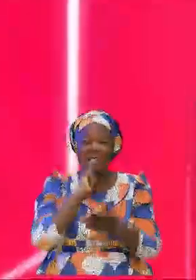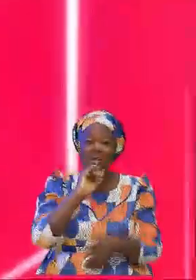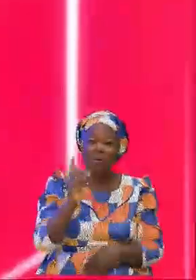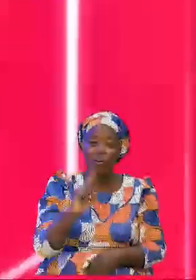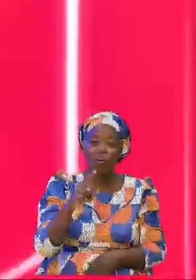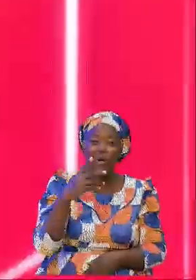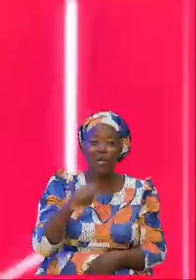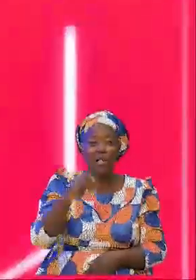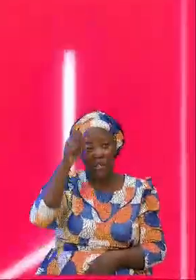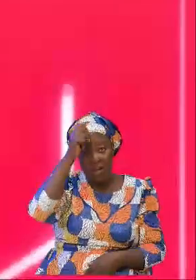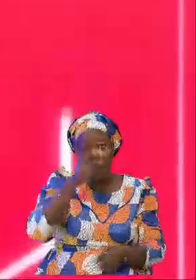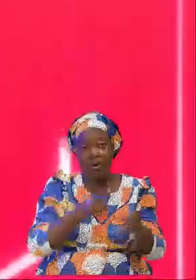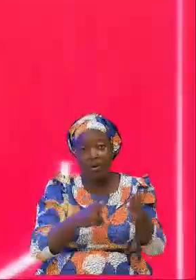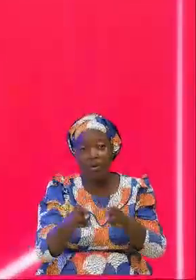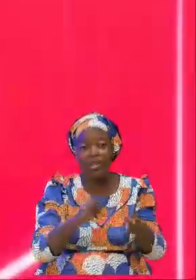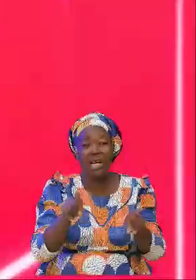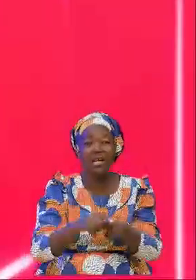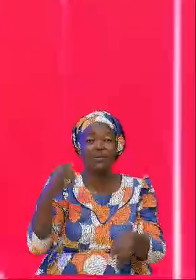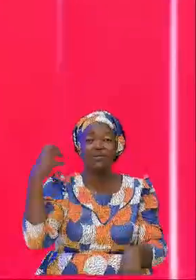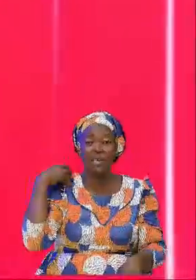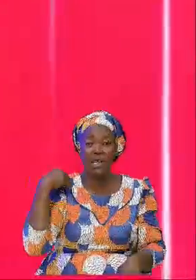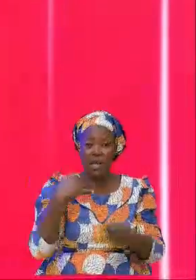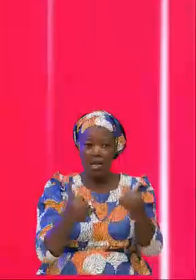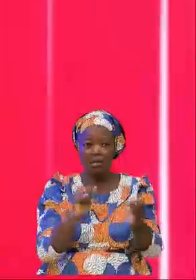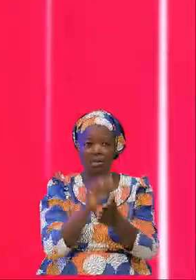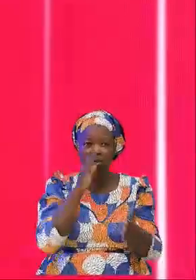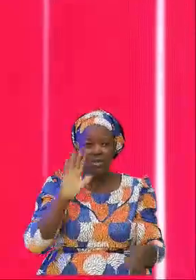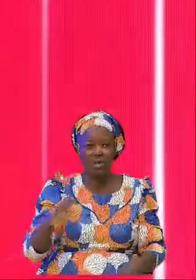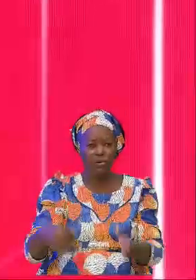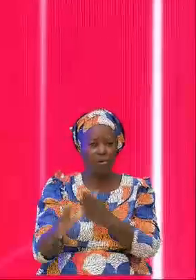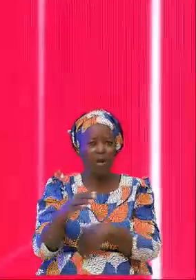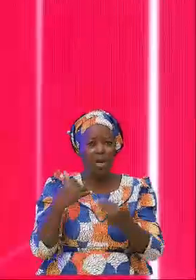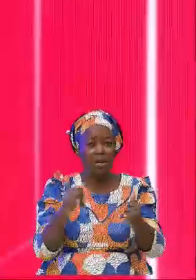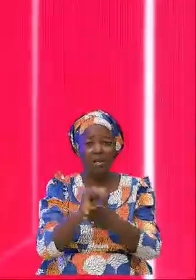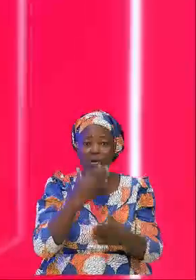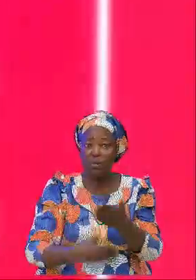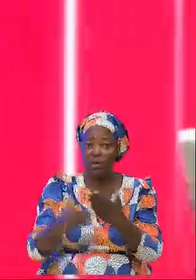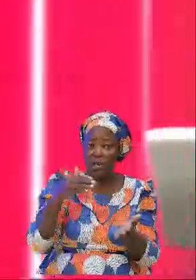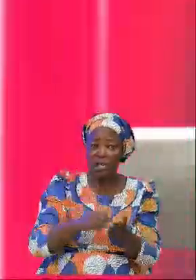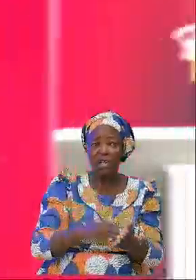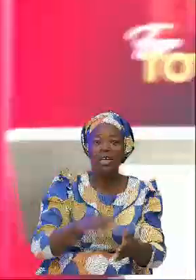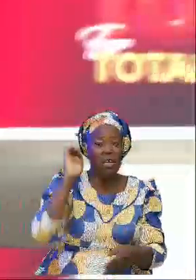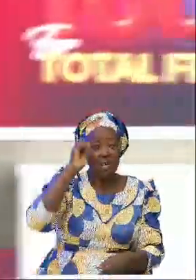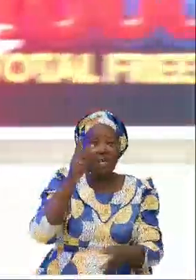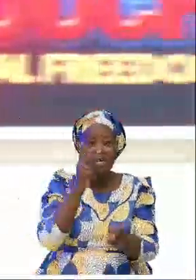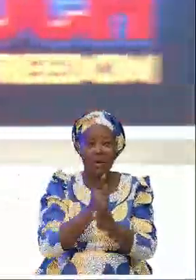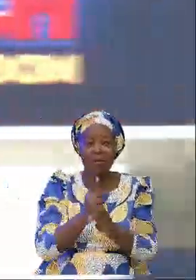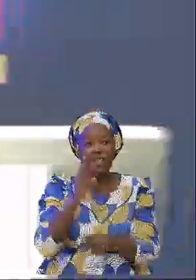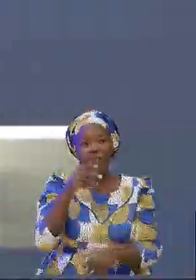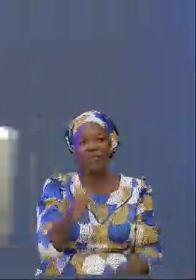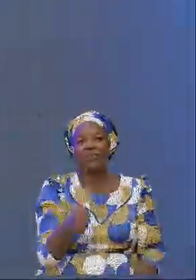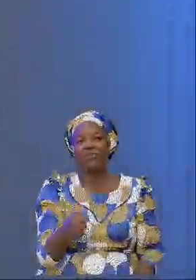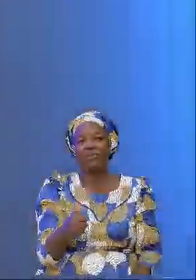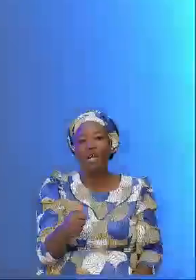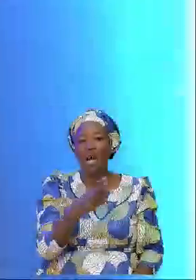there, because that's where the devil reigns as master. Now that you are a child of God, now